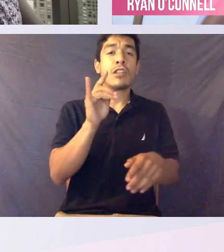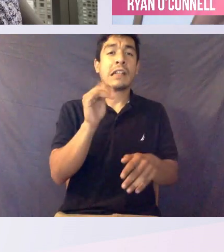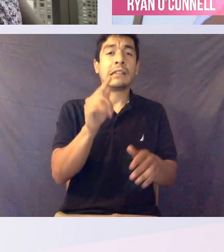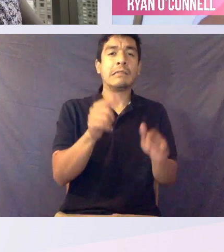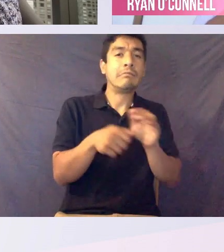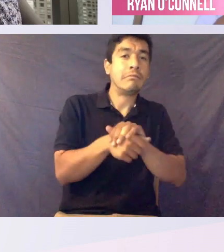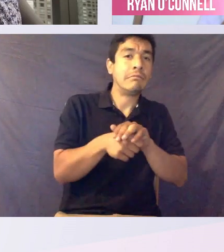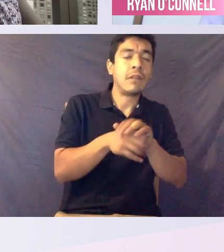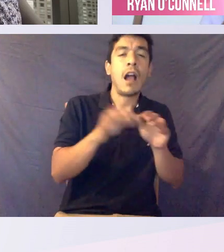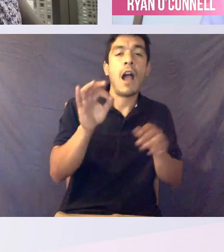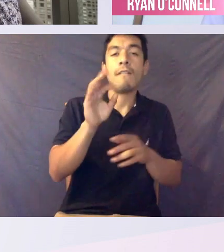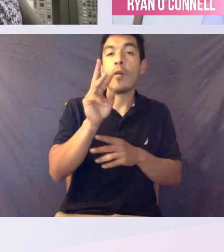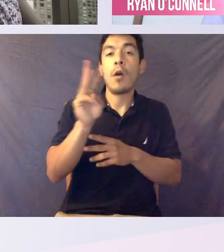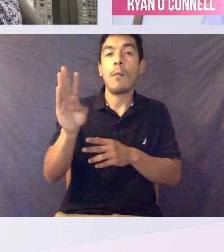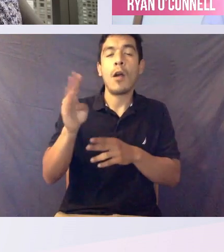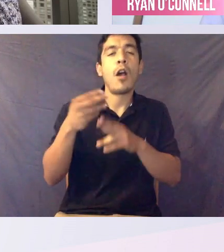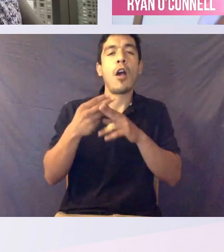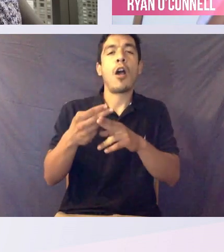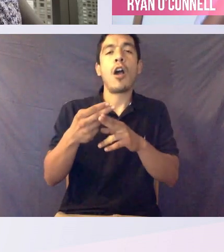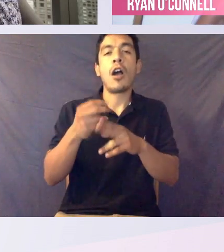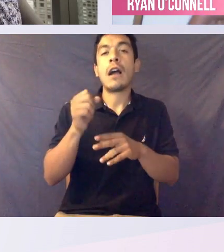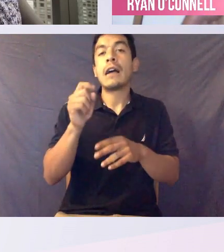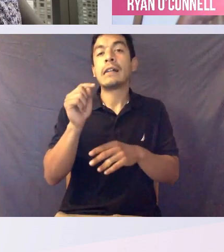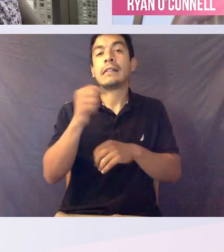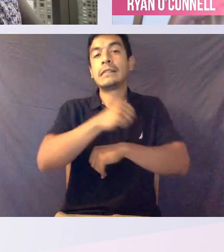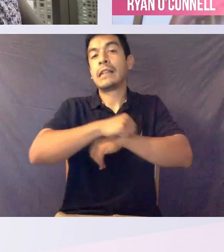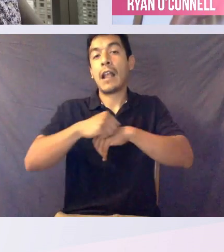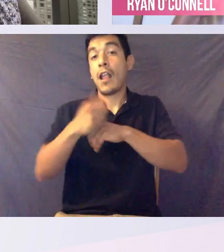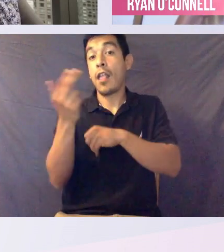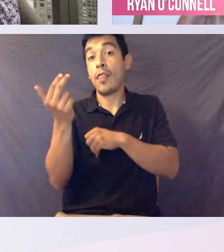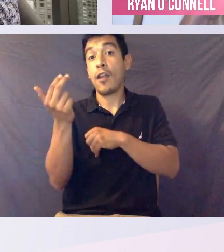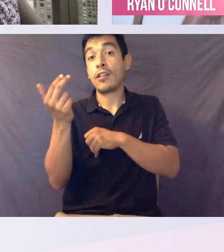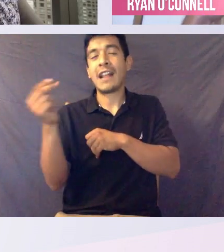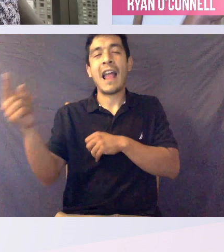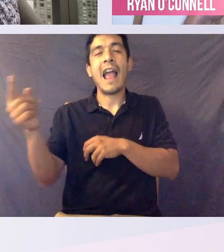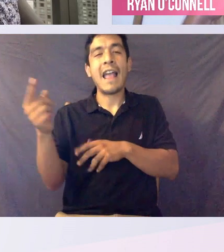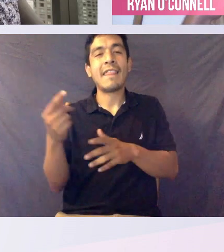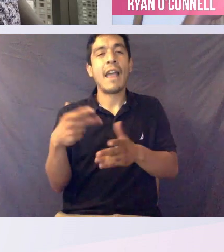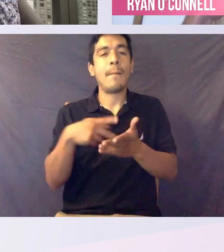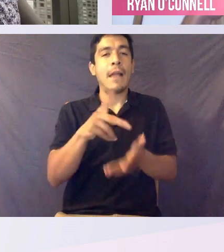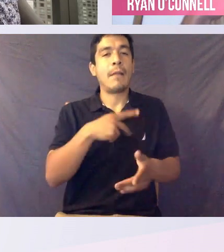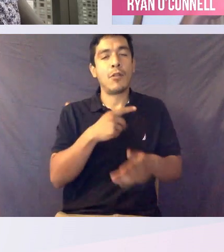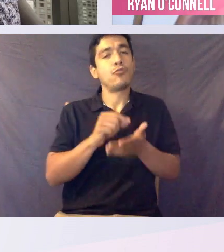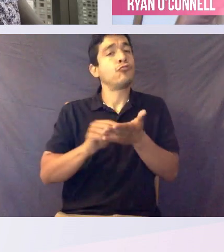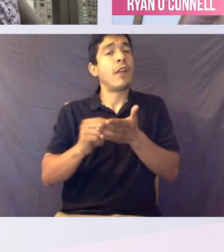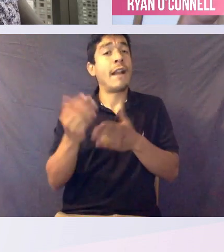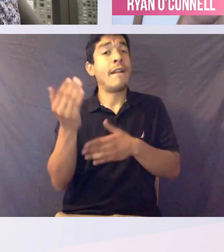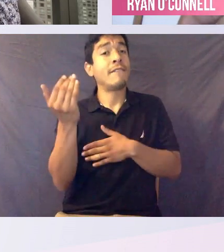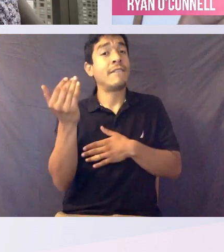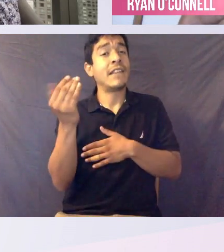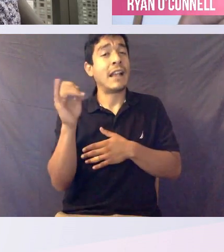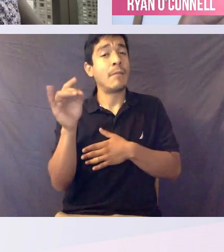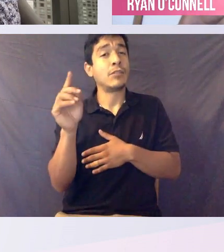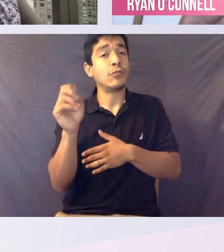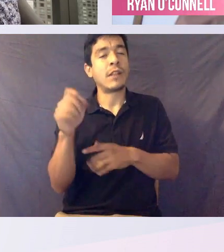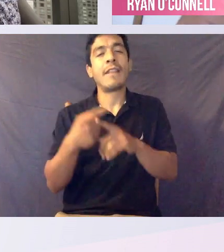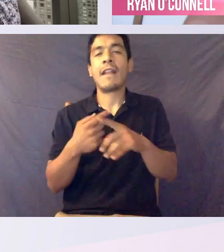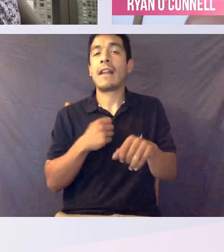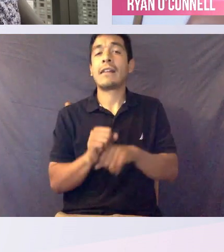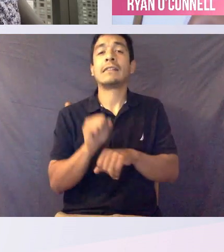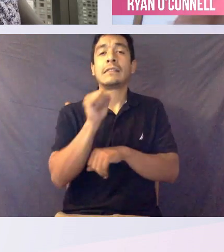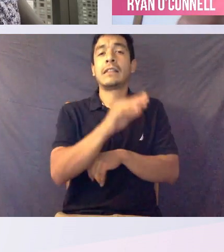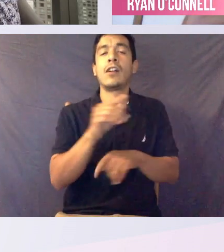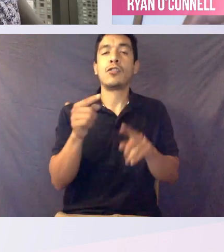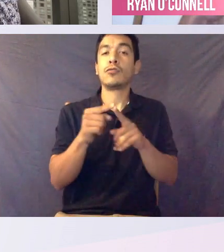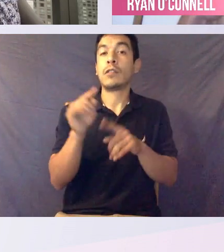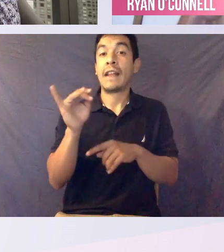Warner Brothers called Stage 13, and they commissioned me to write 8 15-minute episodes, and then I did that, and then we sent the episodes to